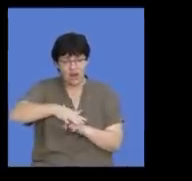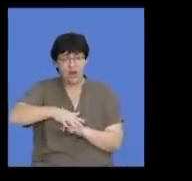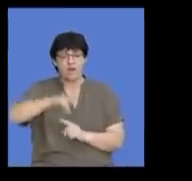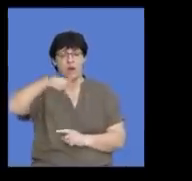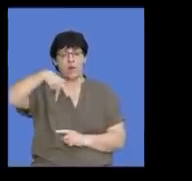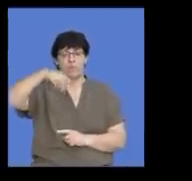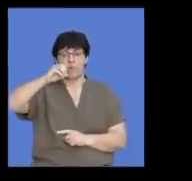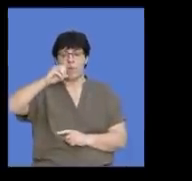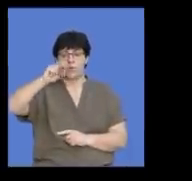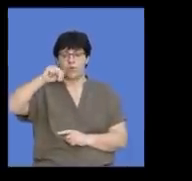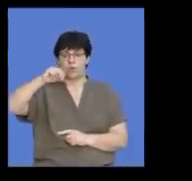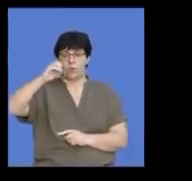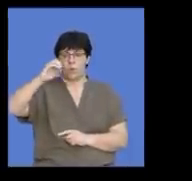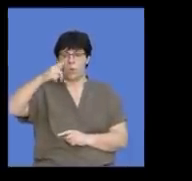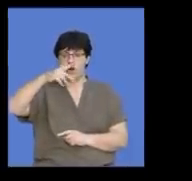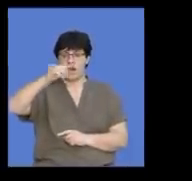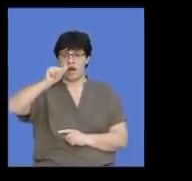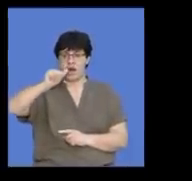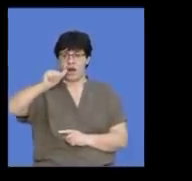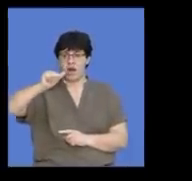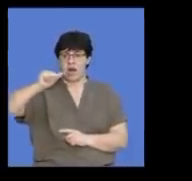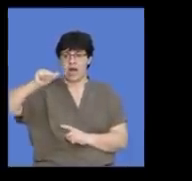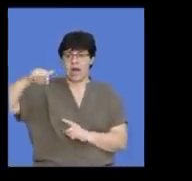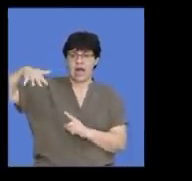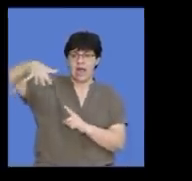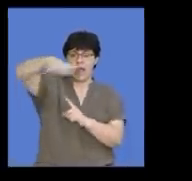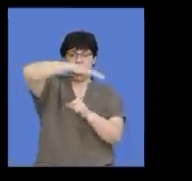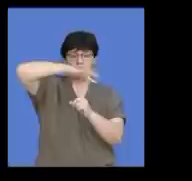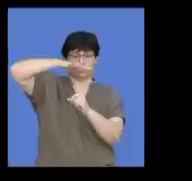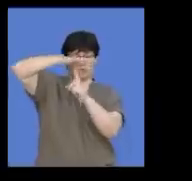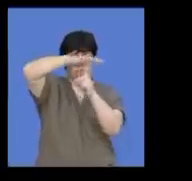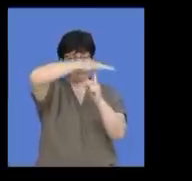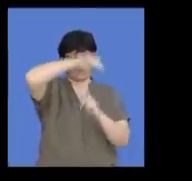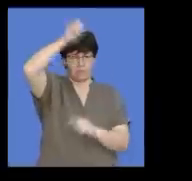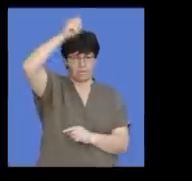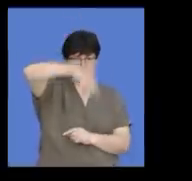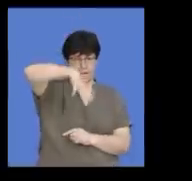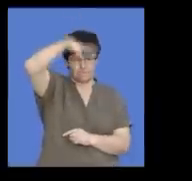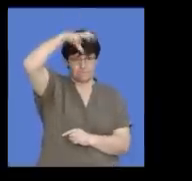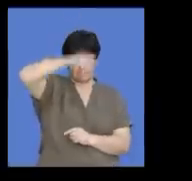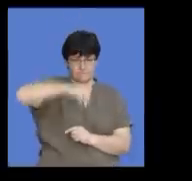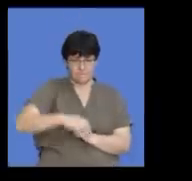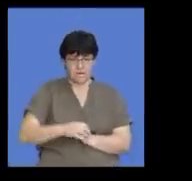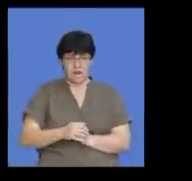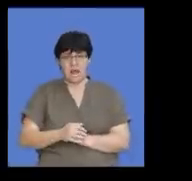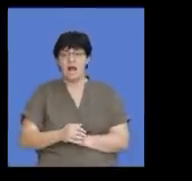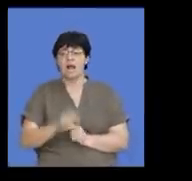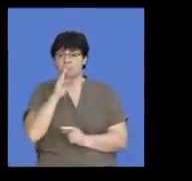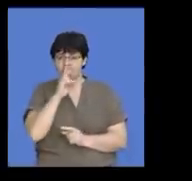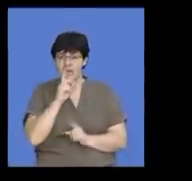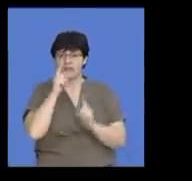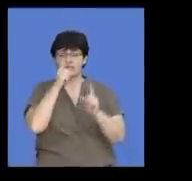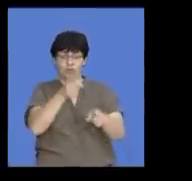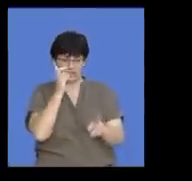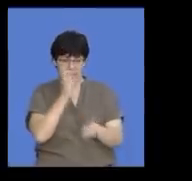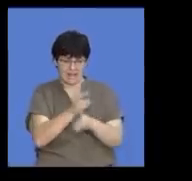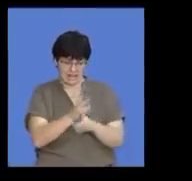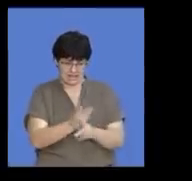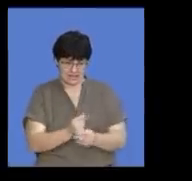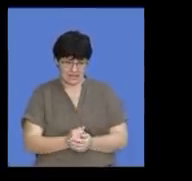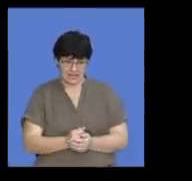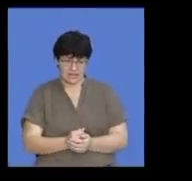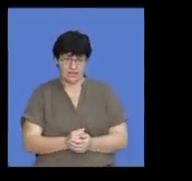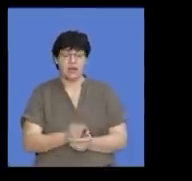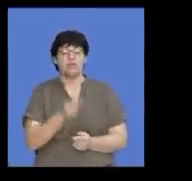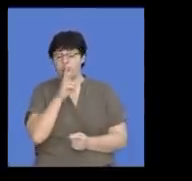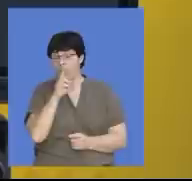Pongola Aerodrome, demarcated by 9 on the orthophoto map. Standard instructions again. So